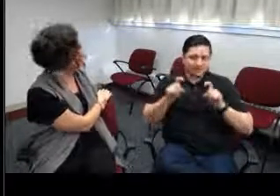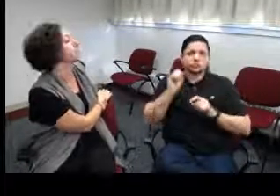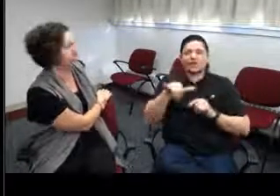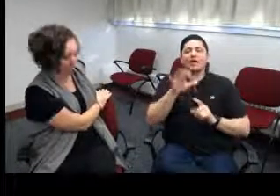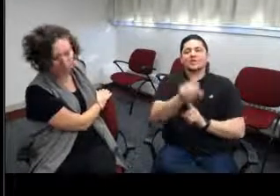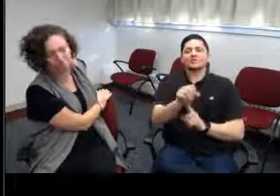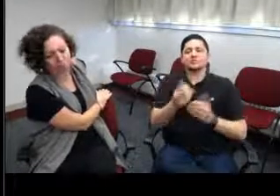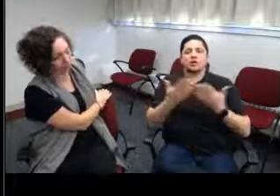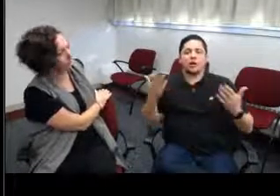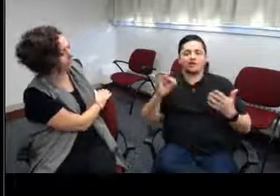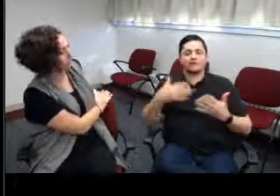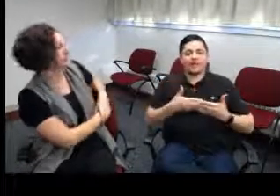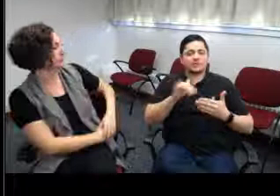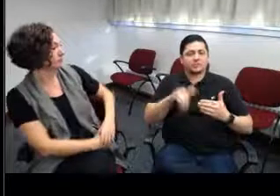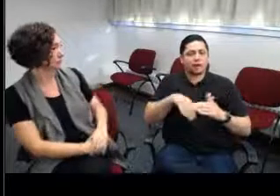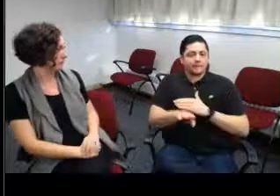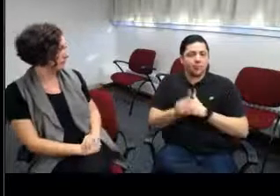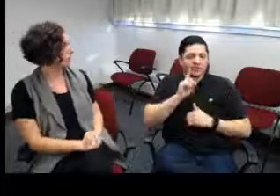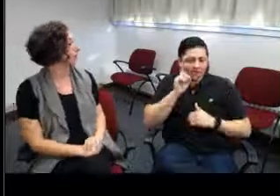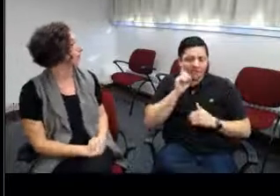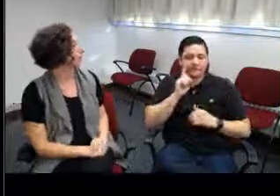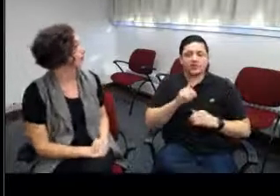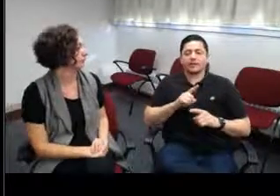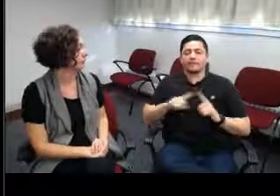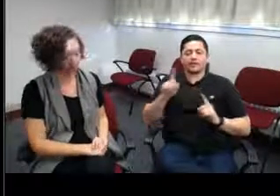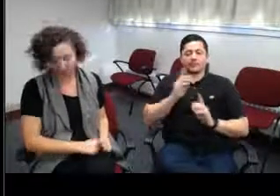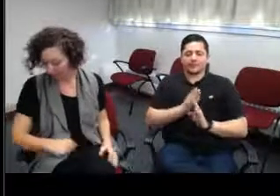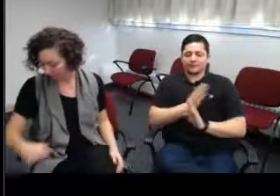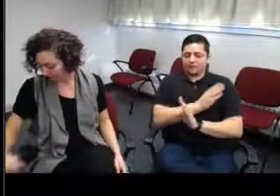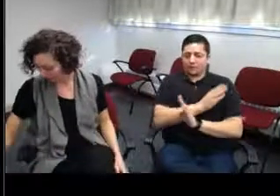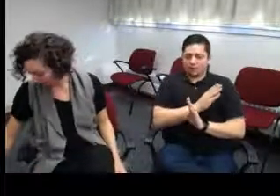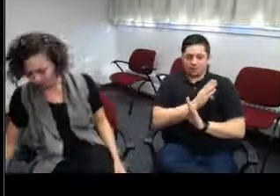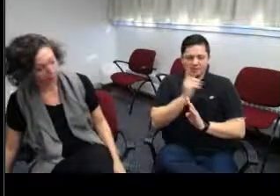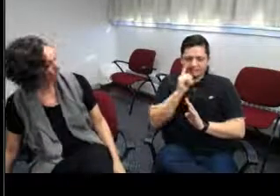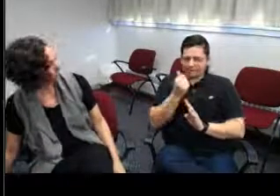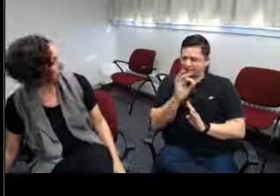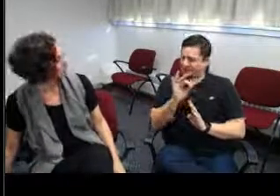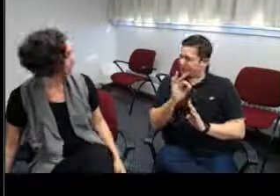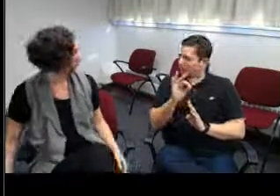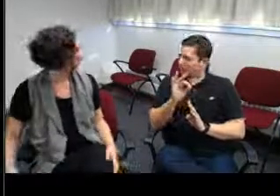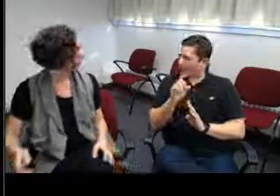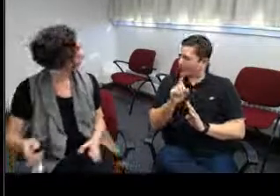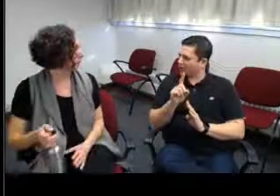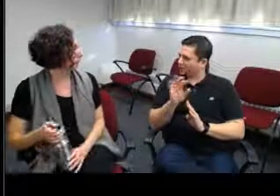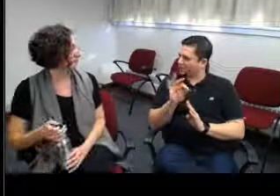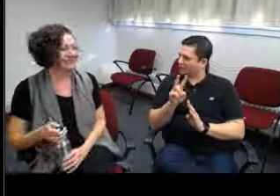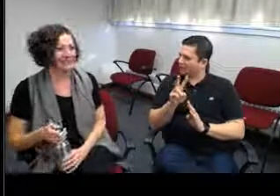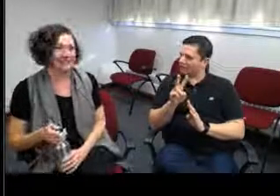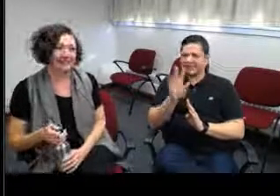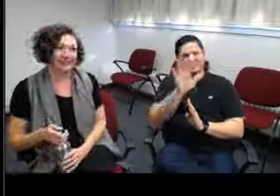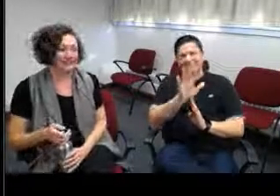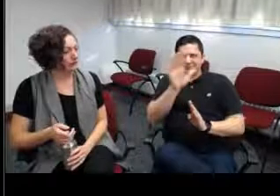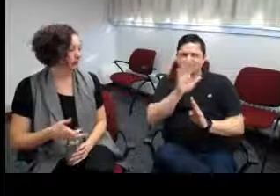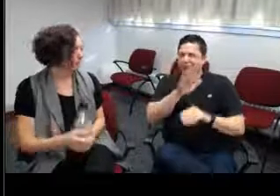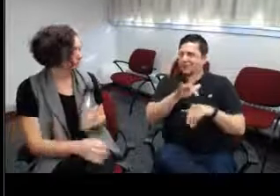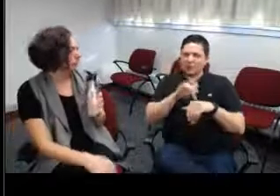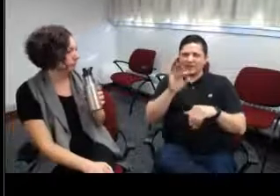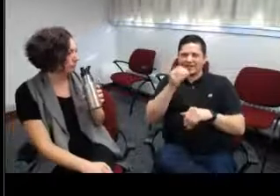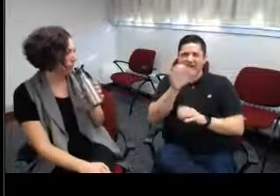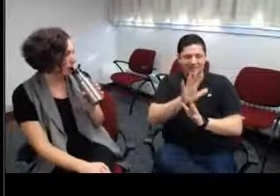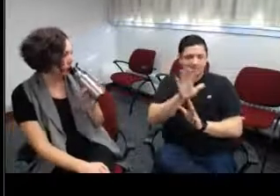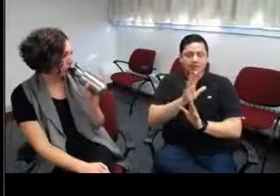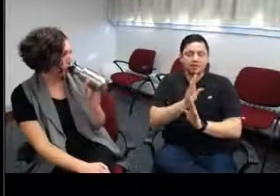add, we do have now the newborn hearing screening test which has been